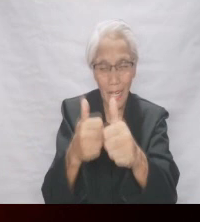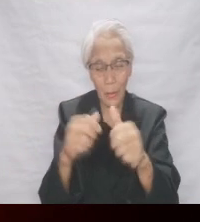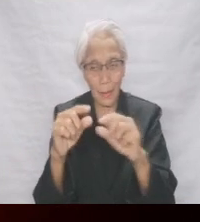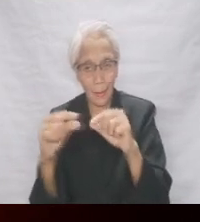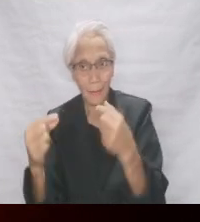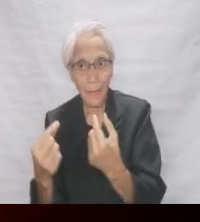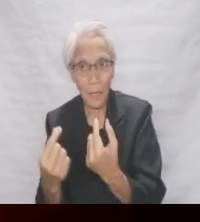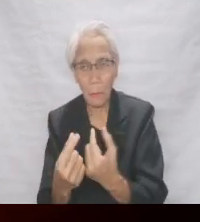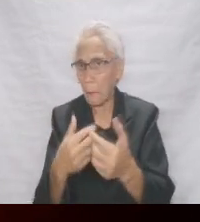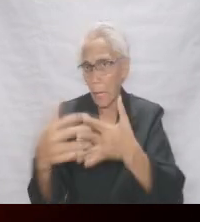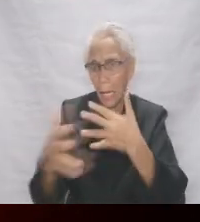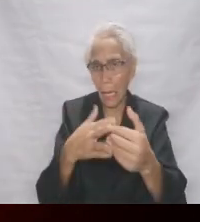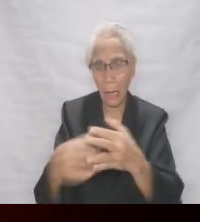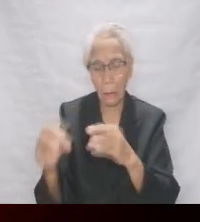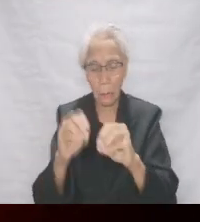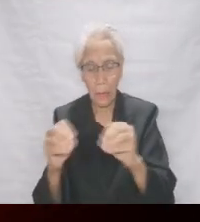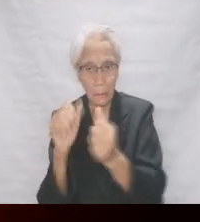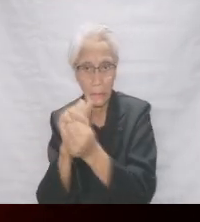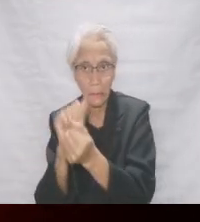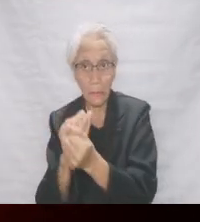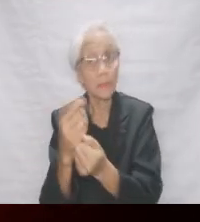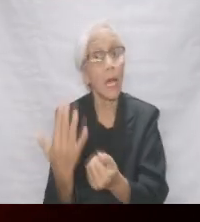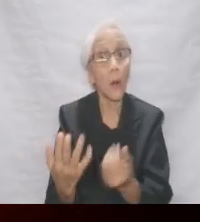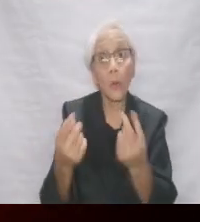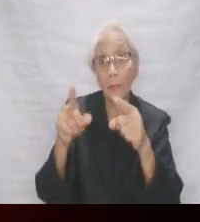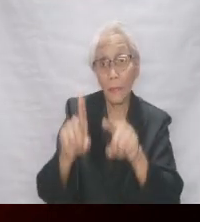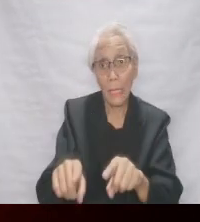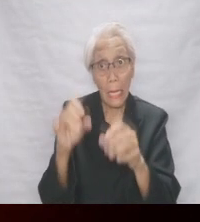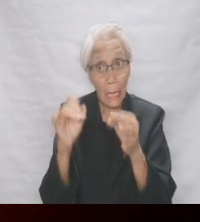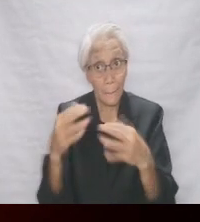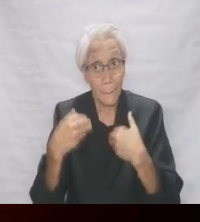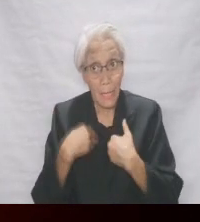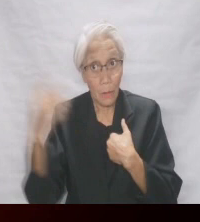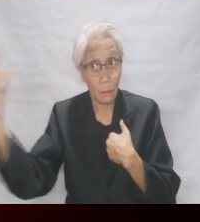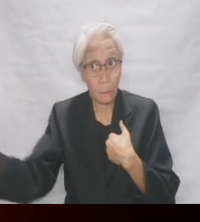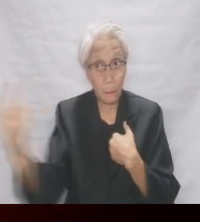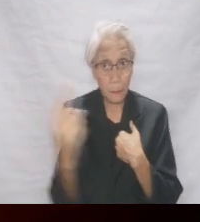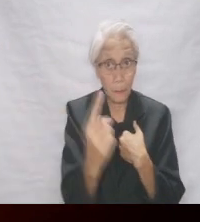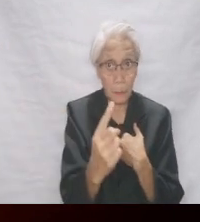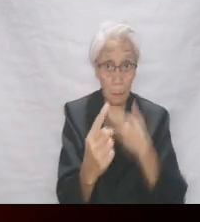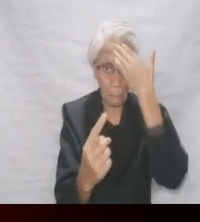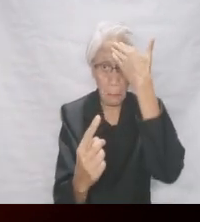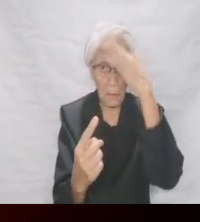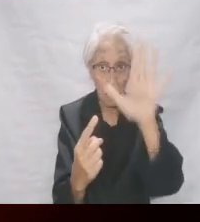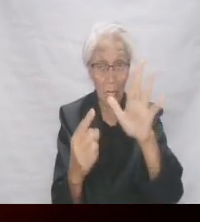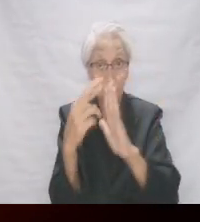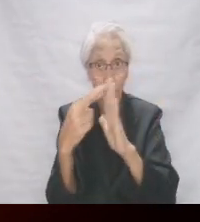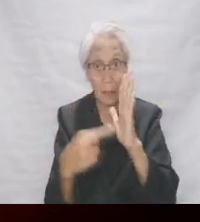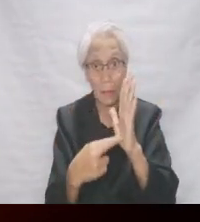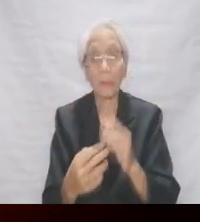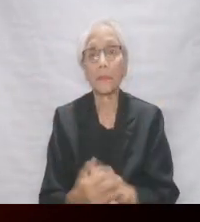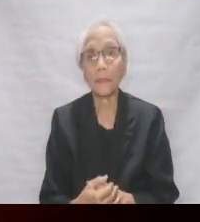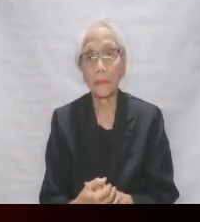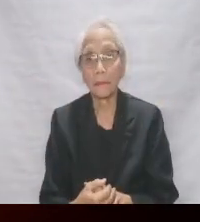She's now conforming to the rules of the group without them even being there. Now, watch what happens when we introduce another outsider